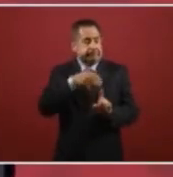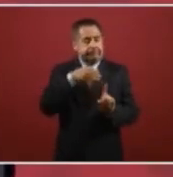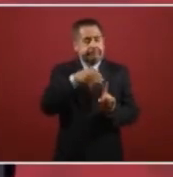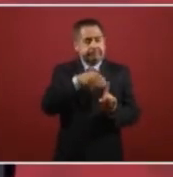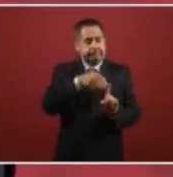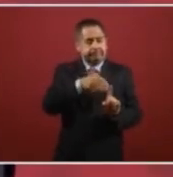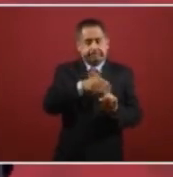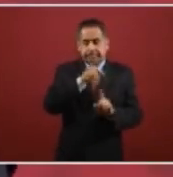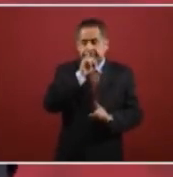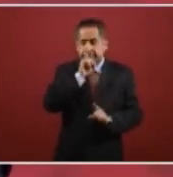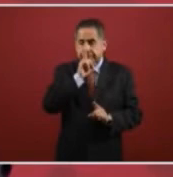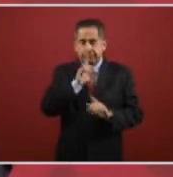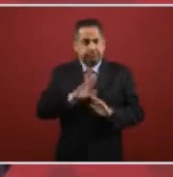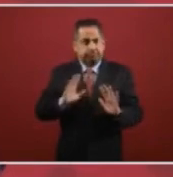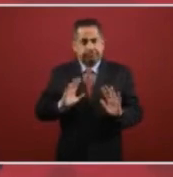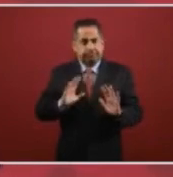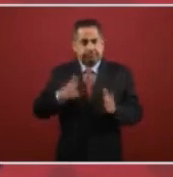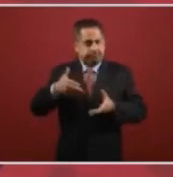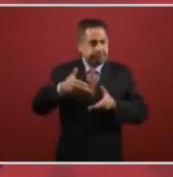are preference or